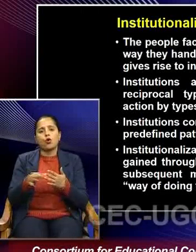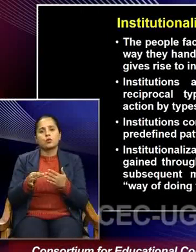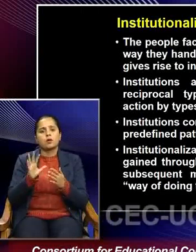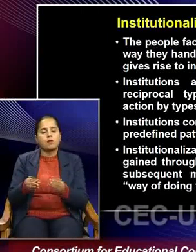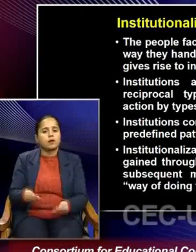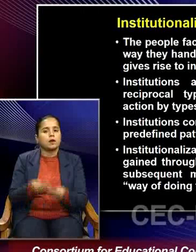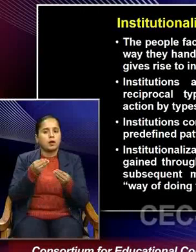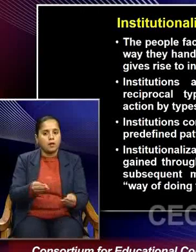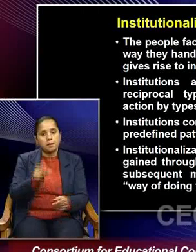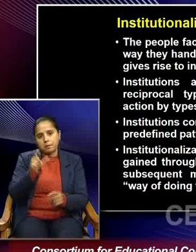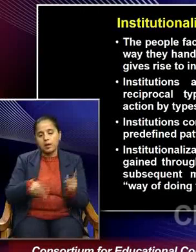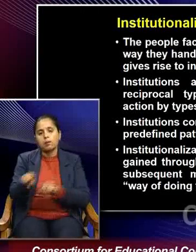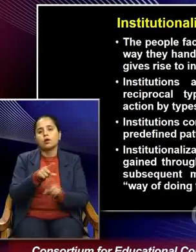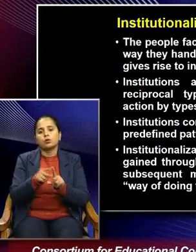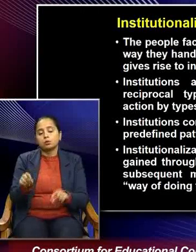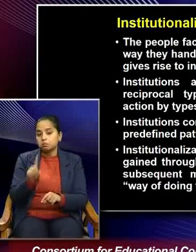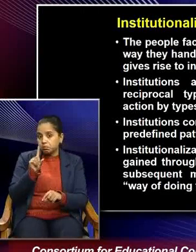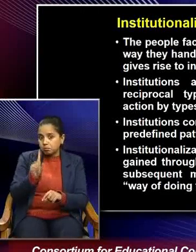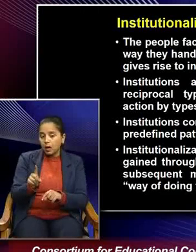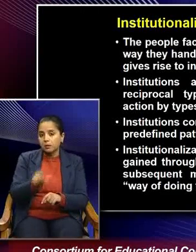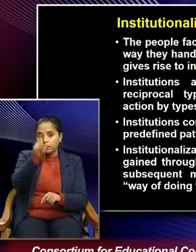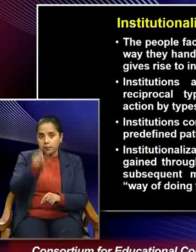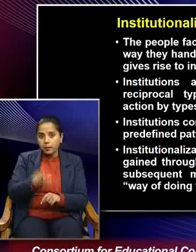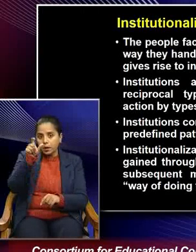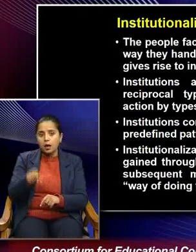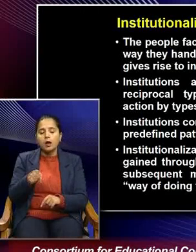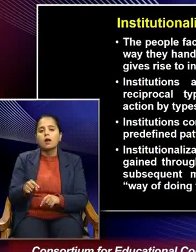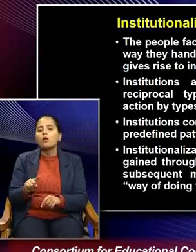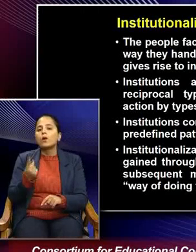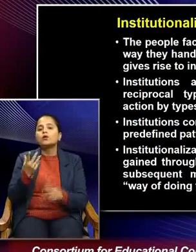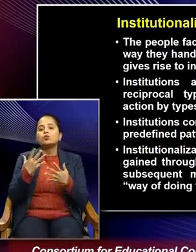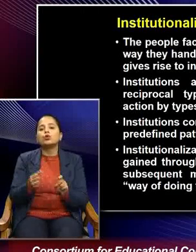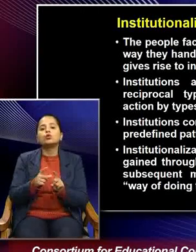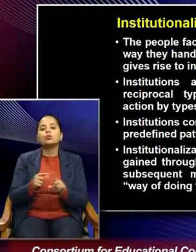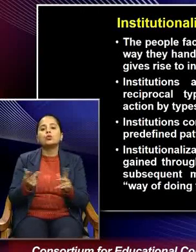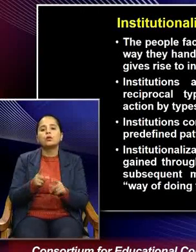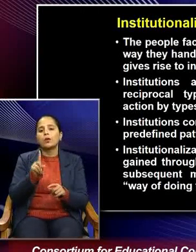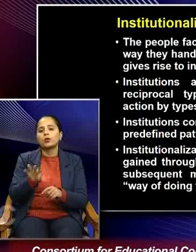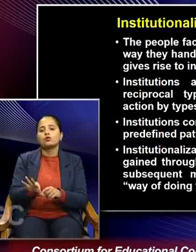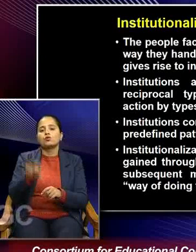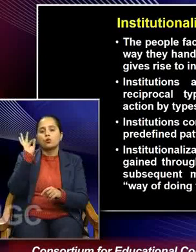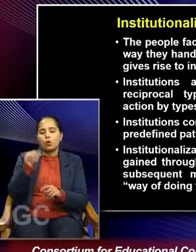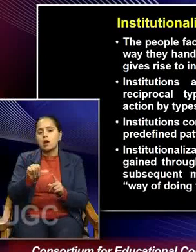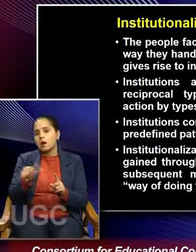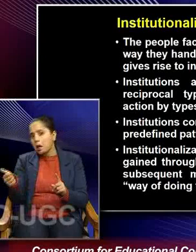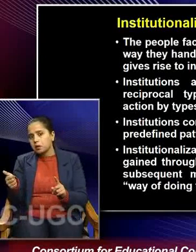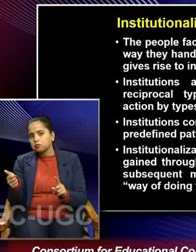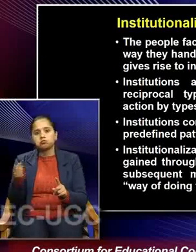to individual. But individual prefers one choice over the